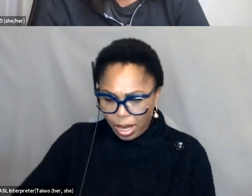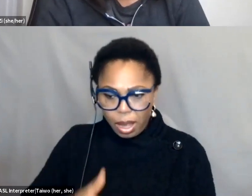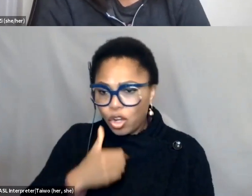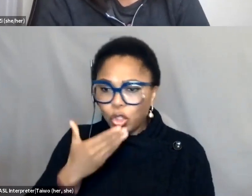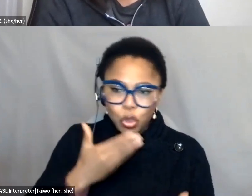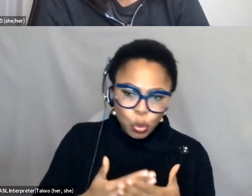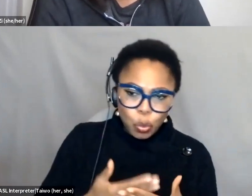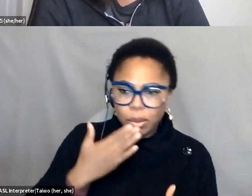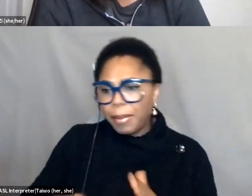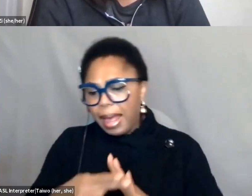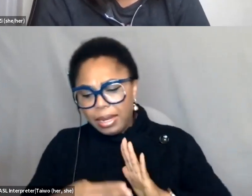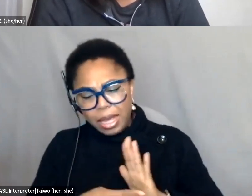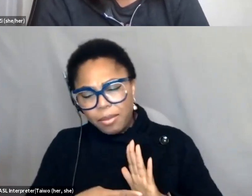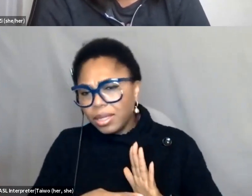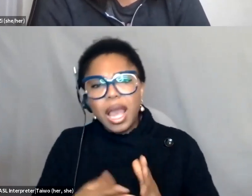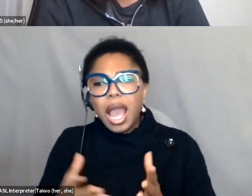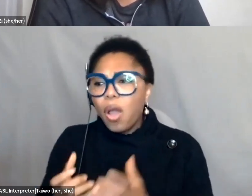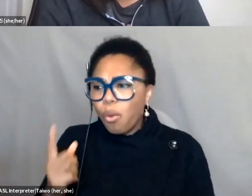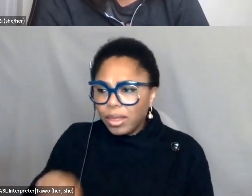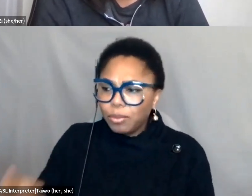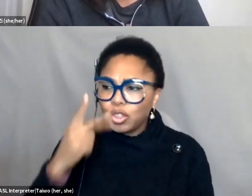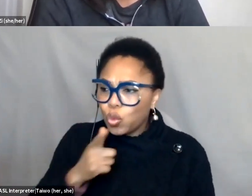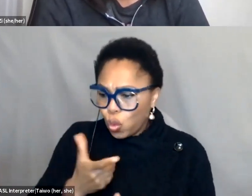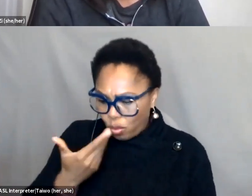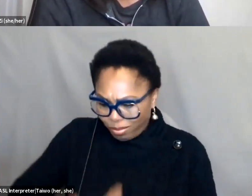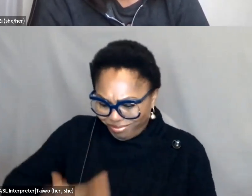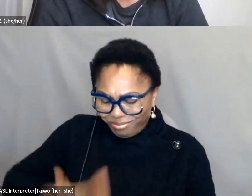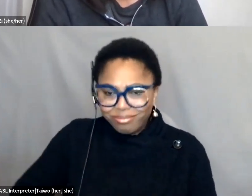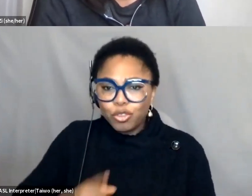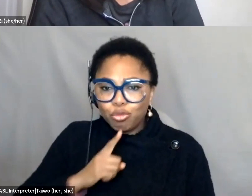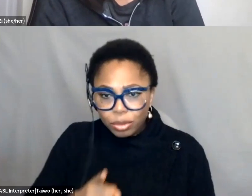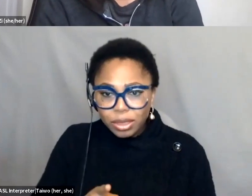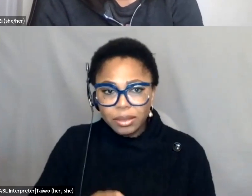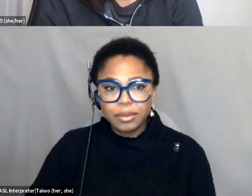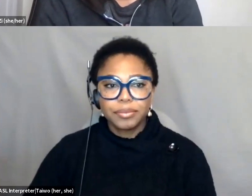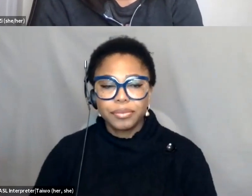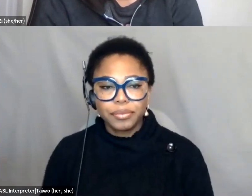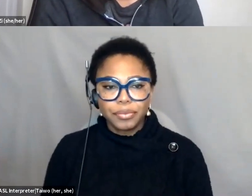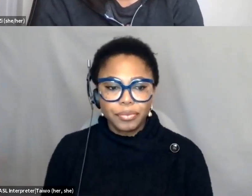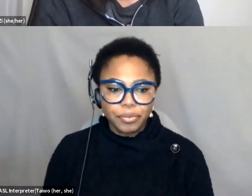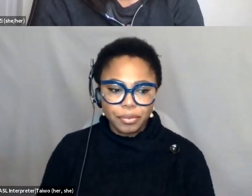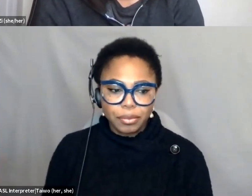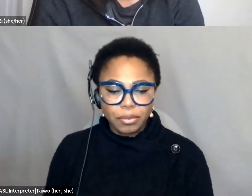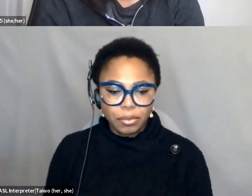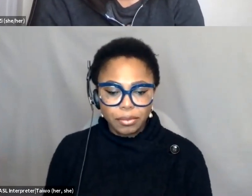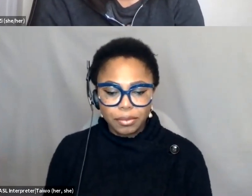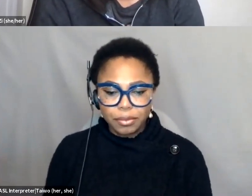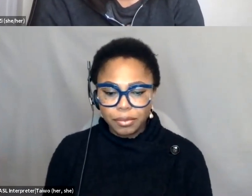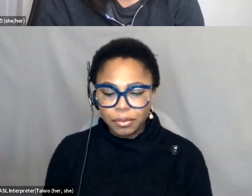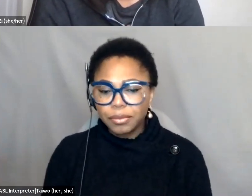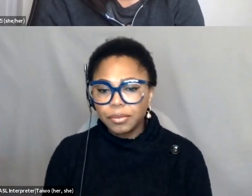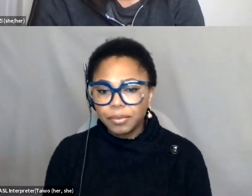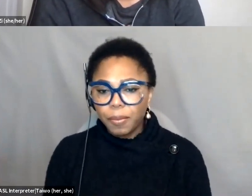bad labels. I want people to see who I really am.